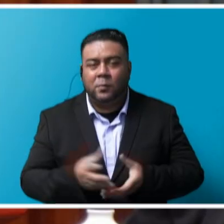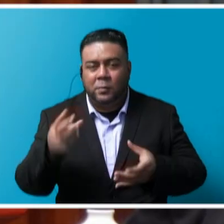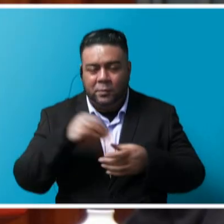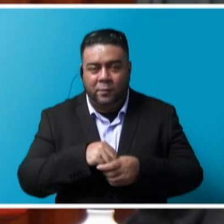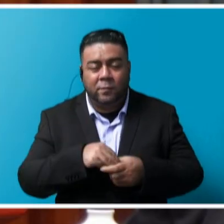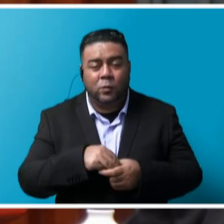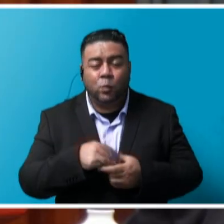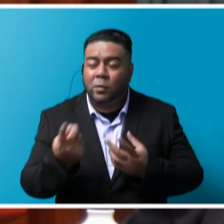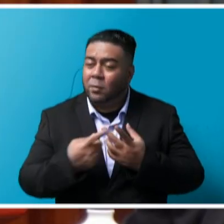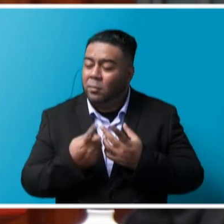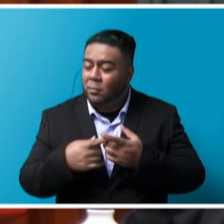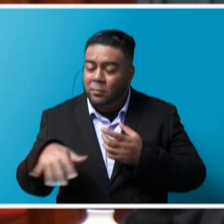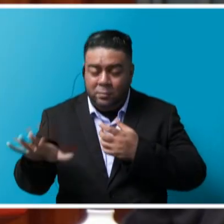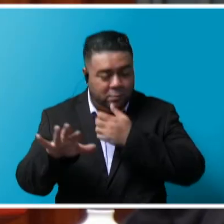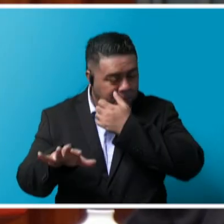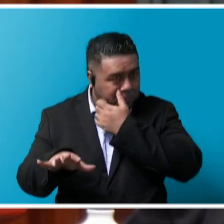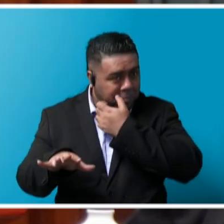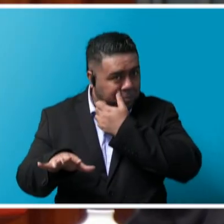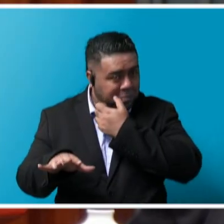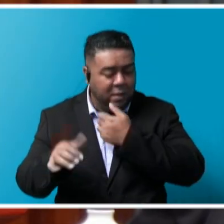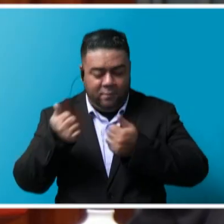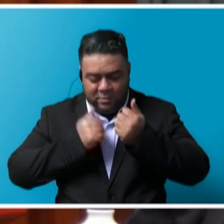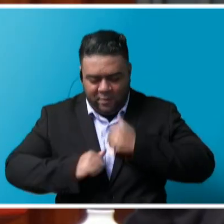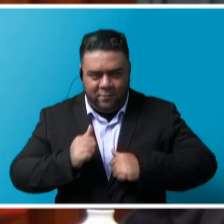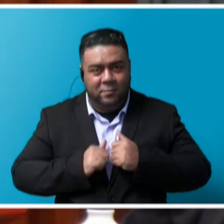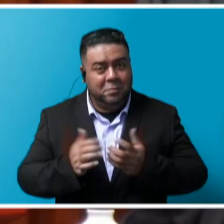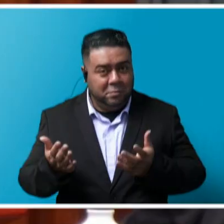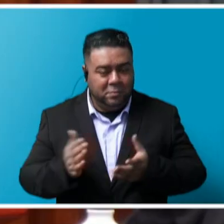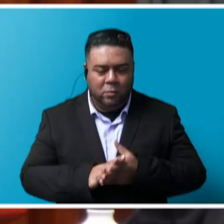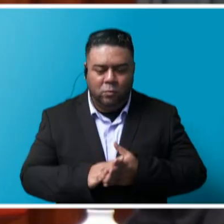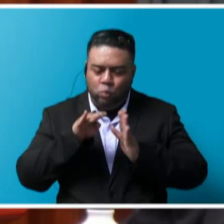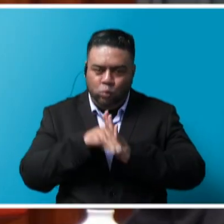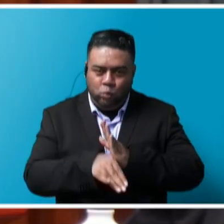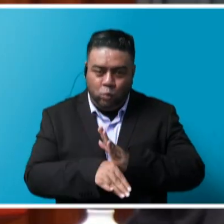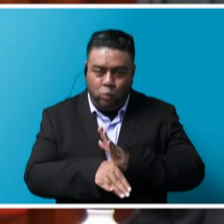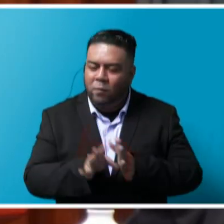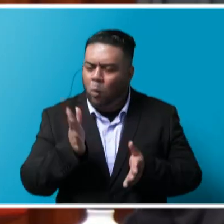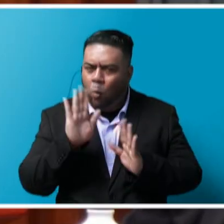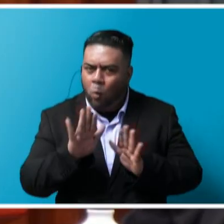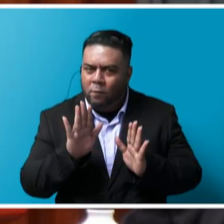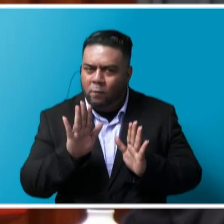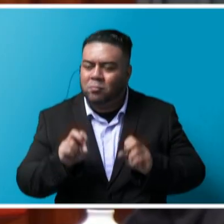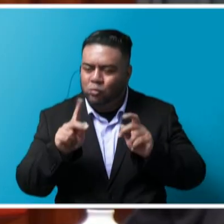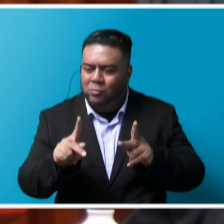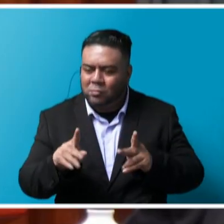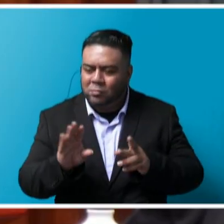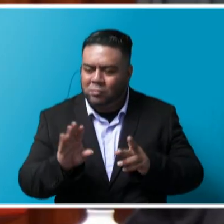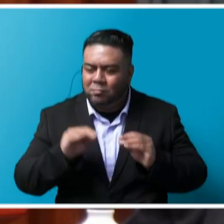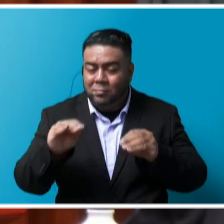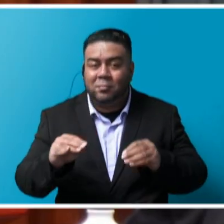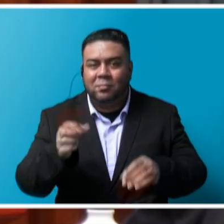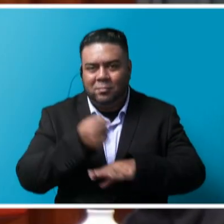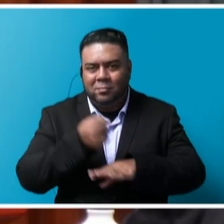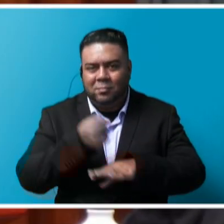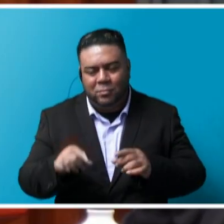while other regions with enormous potential have waited for investments and opportunity. The government has chosen a different